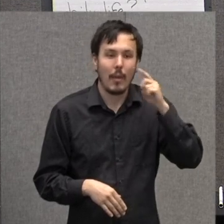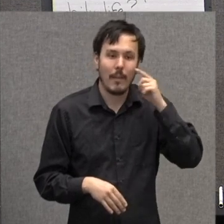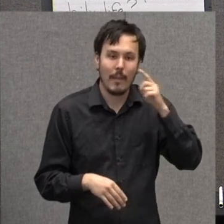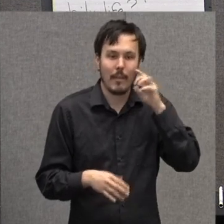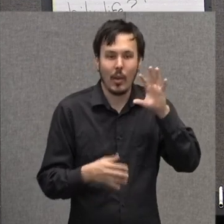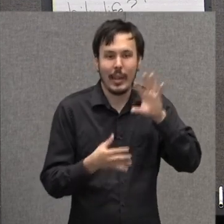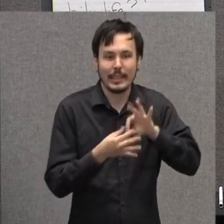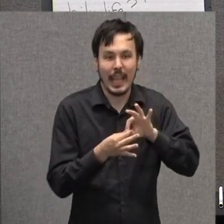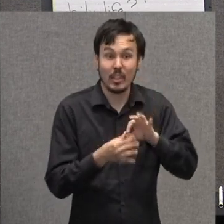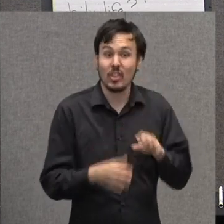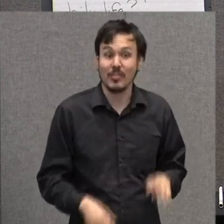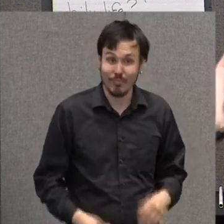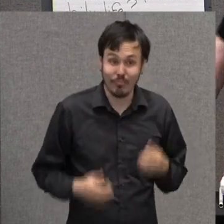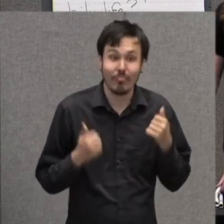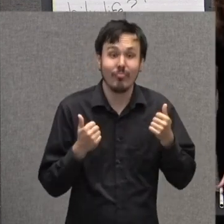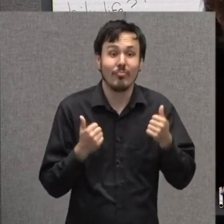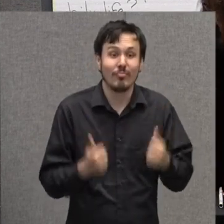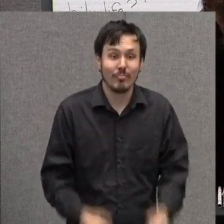There we go.